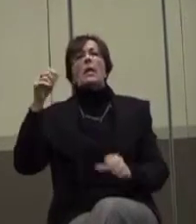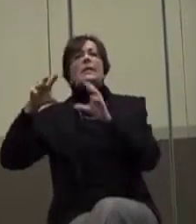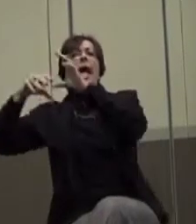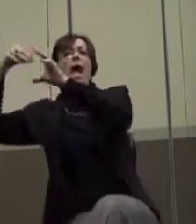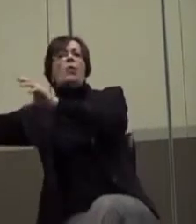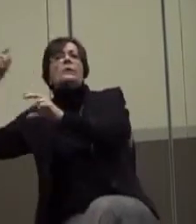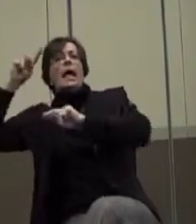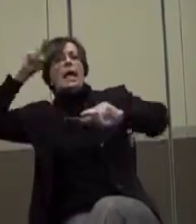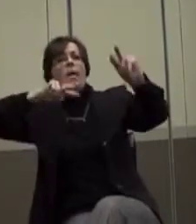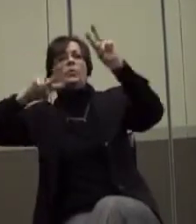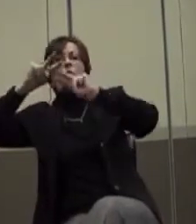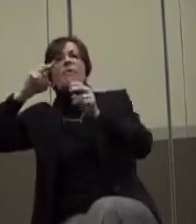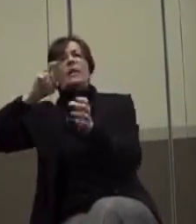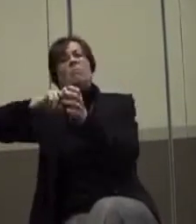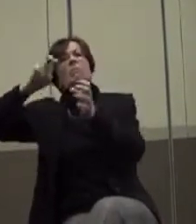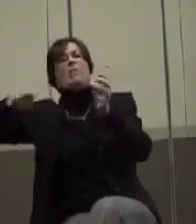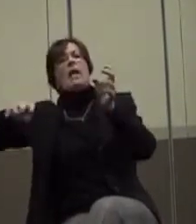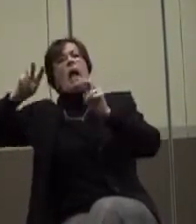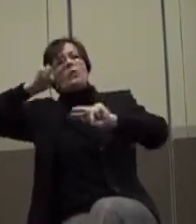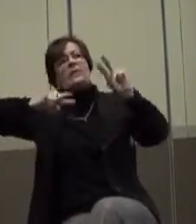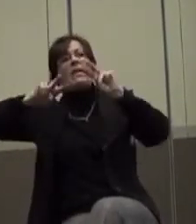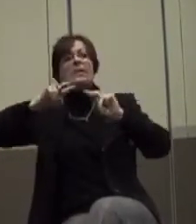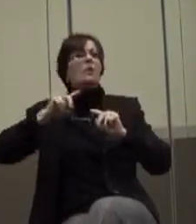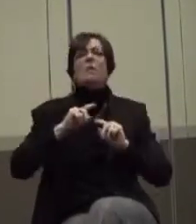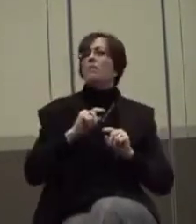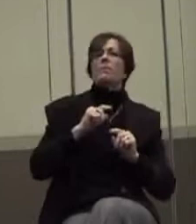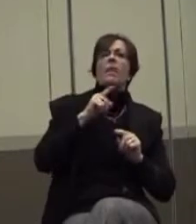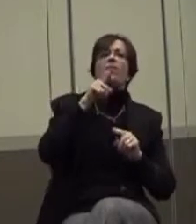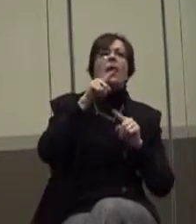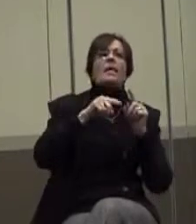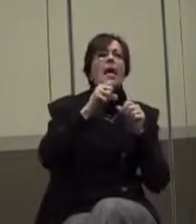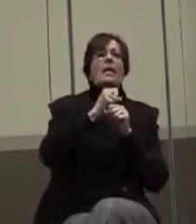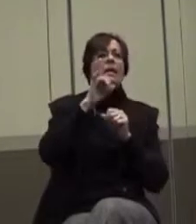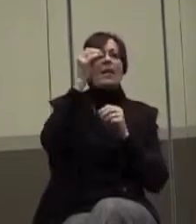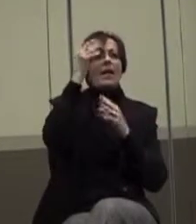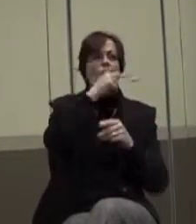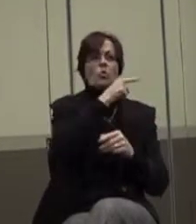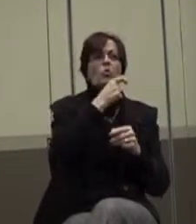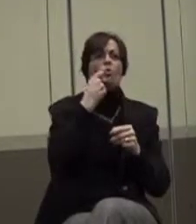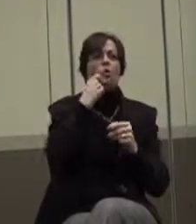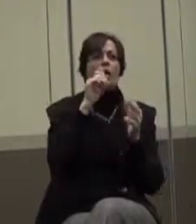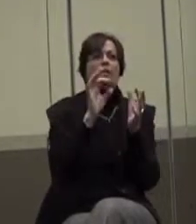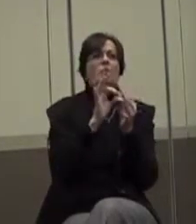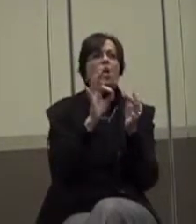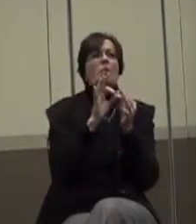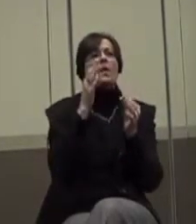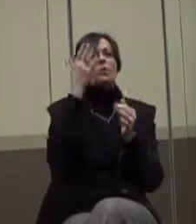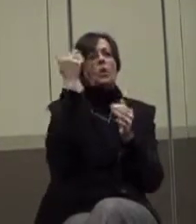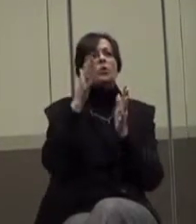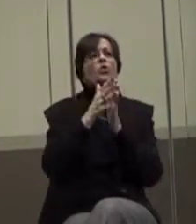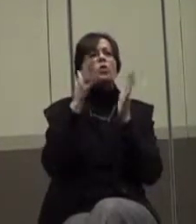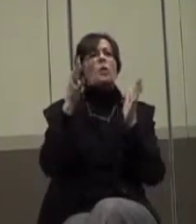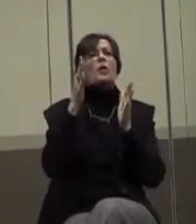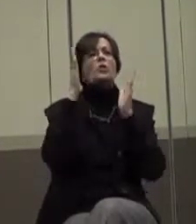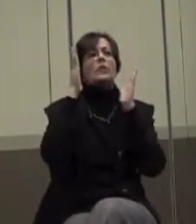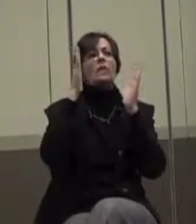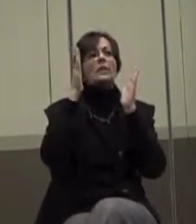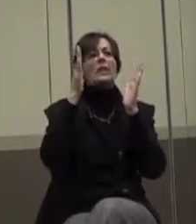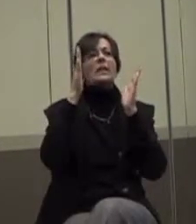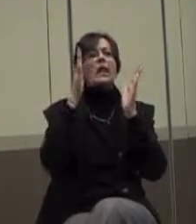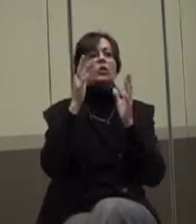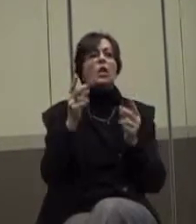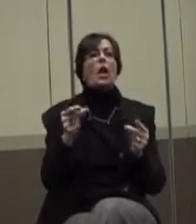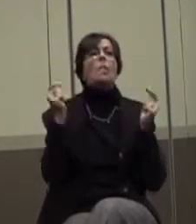meaning outside of the situation. But they can't get that information that you were just talking about because so much of it will be attention,